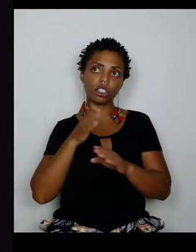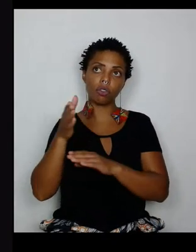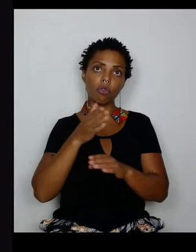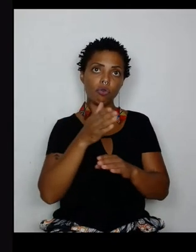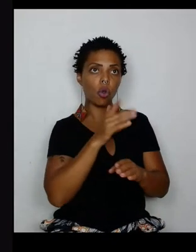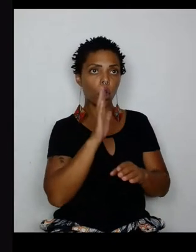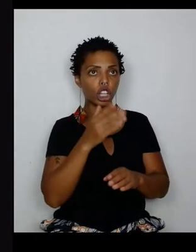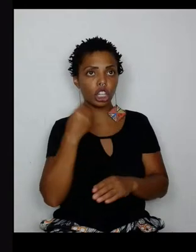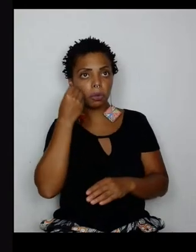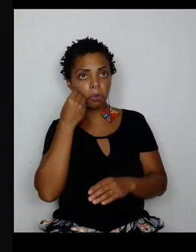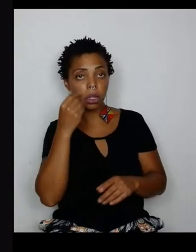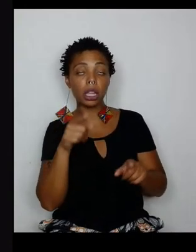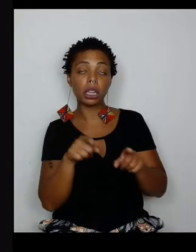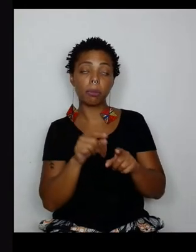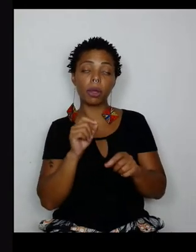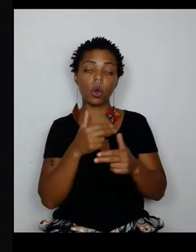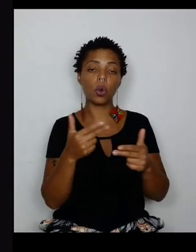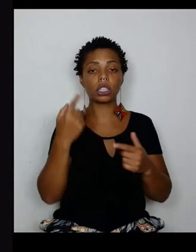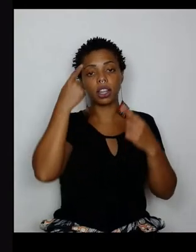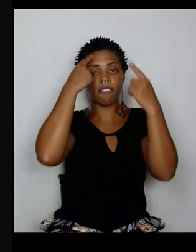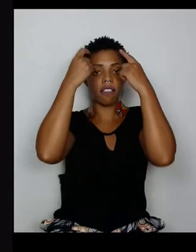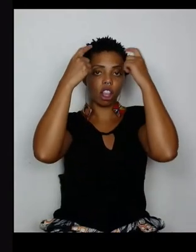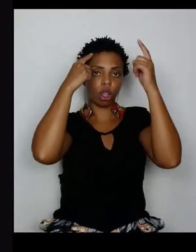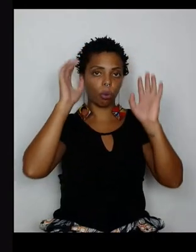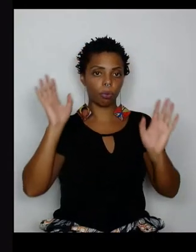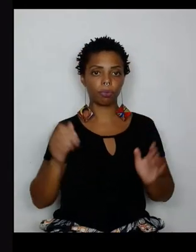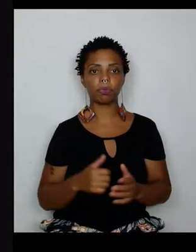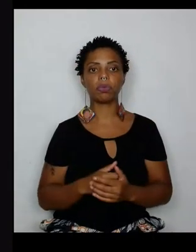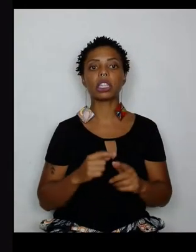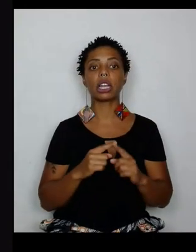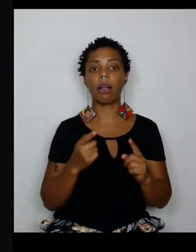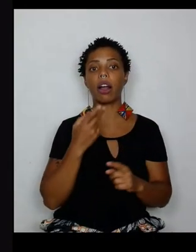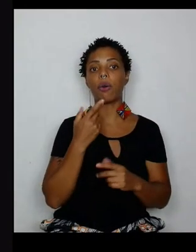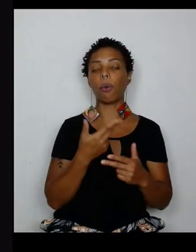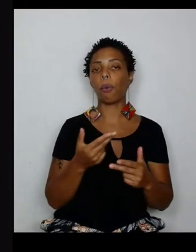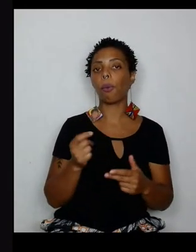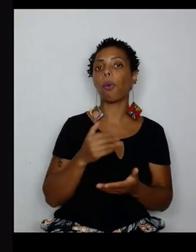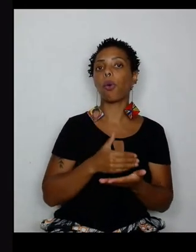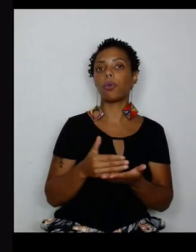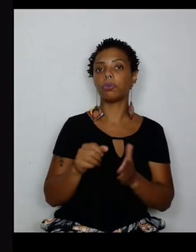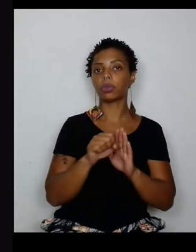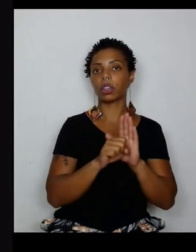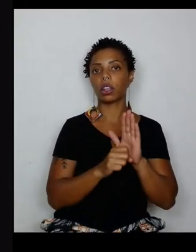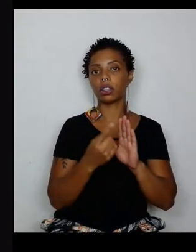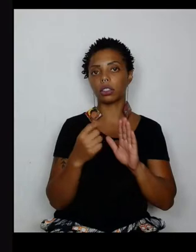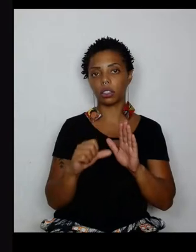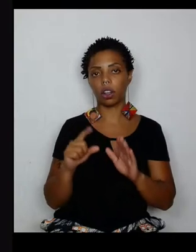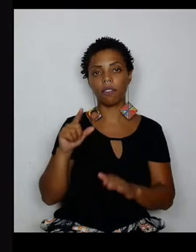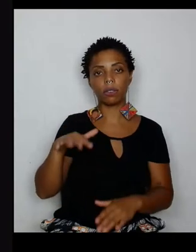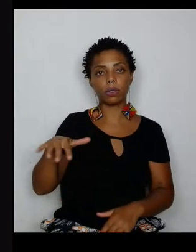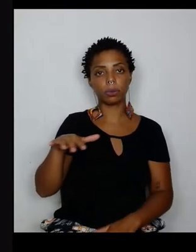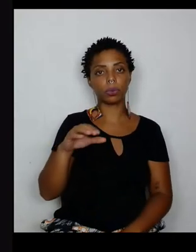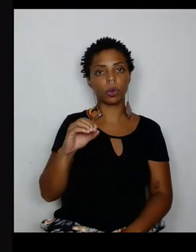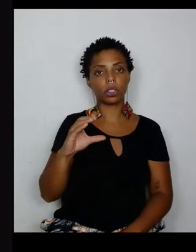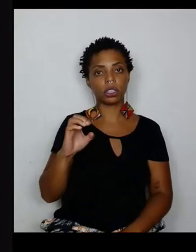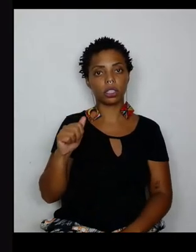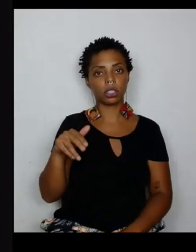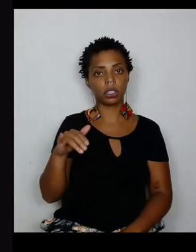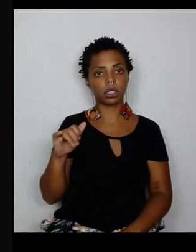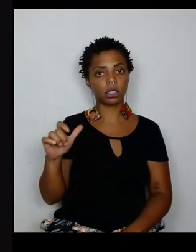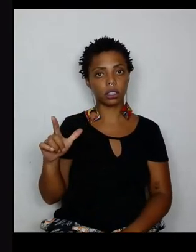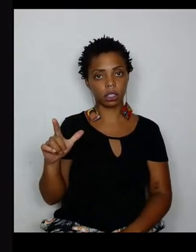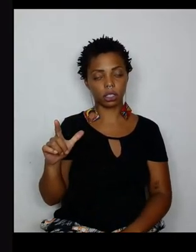mentioning that by the early 19th century oceania in the sense of all the south pacific